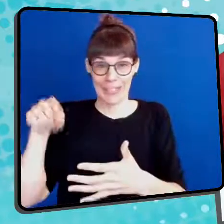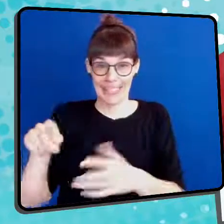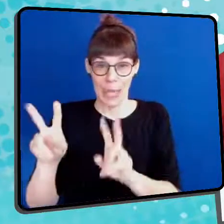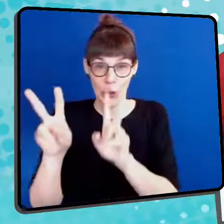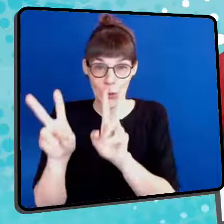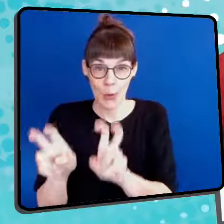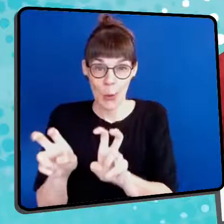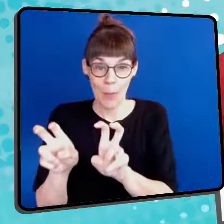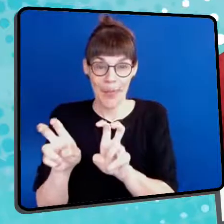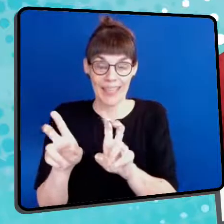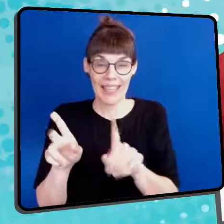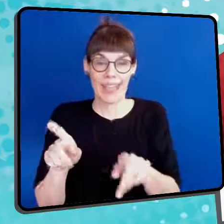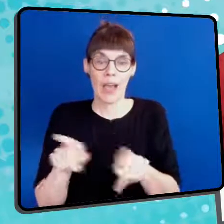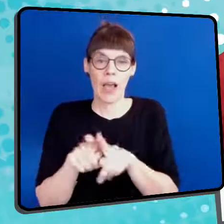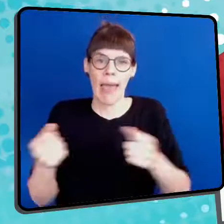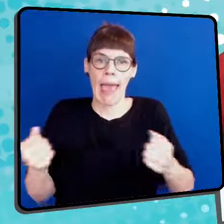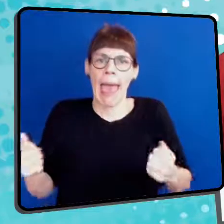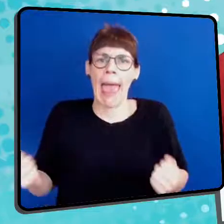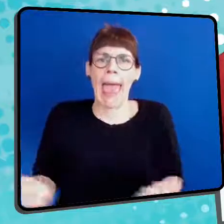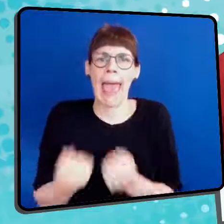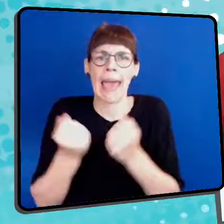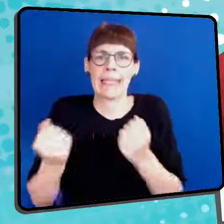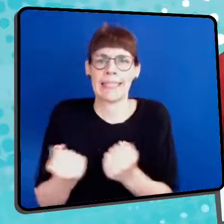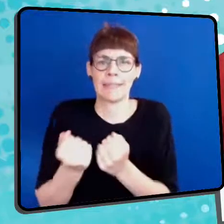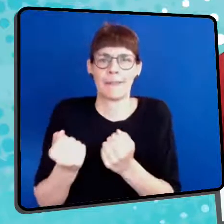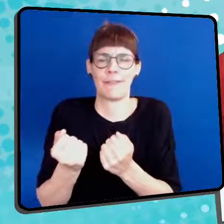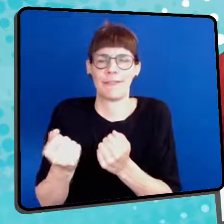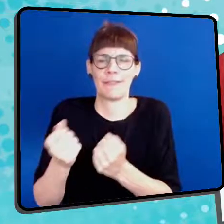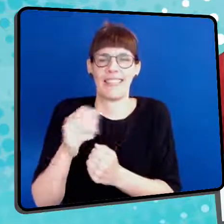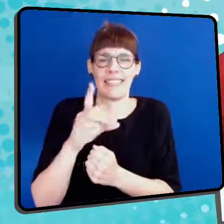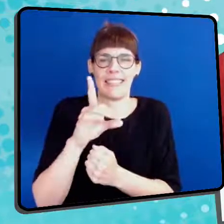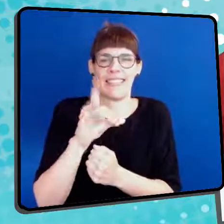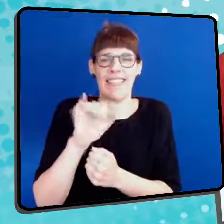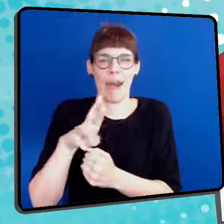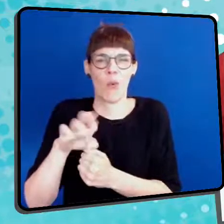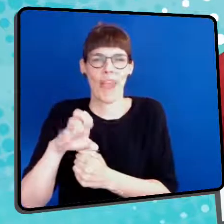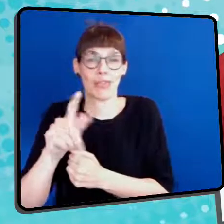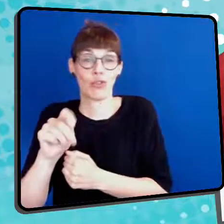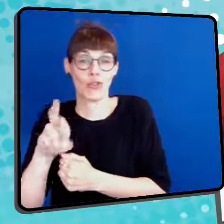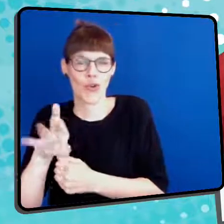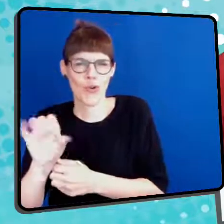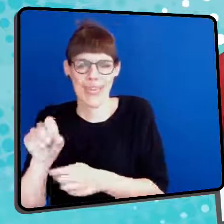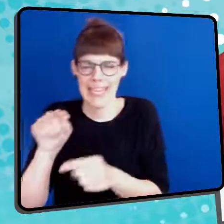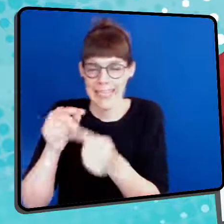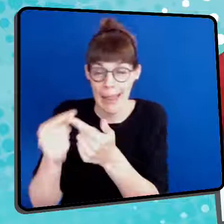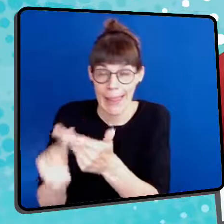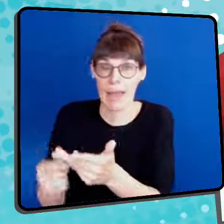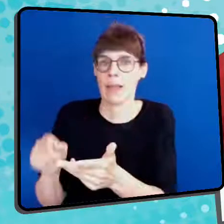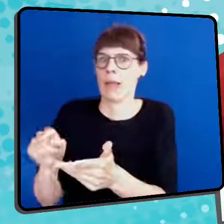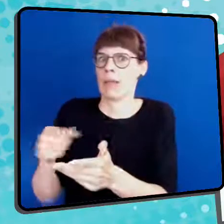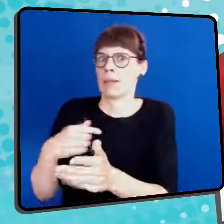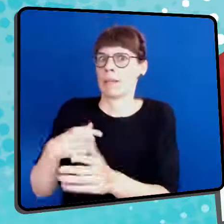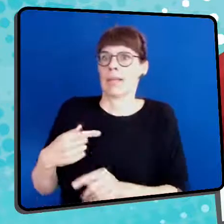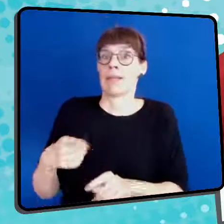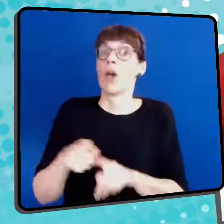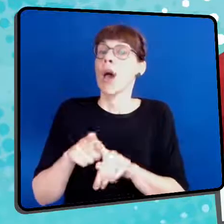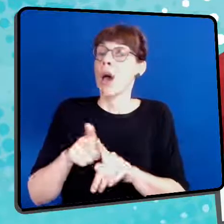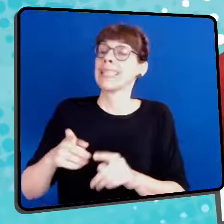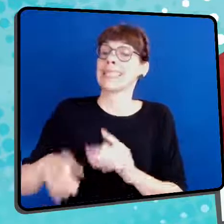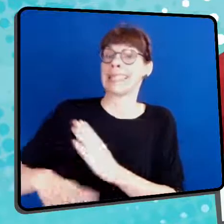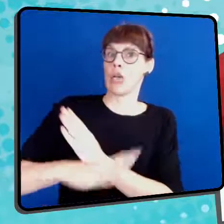Active Directory, stuff like that with identity. I find security very interesting, but I'm not an expert, sort of thing.